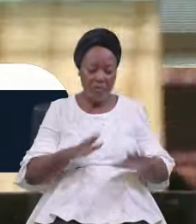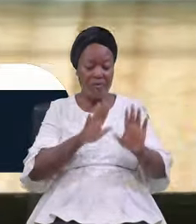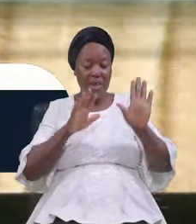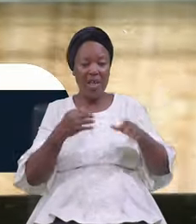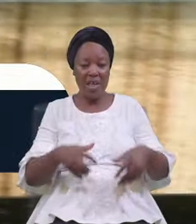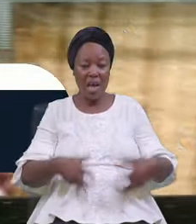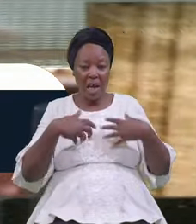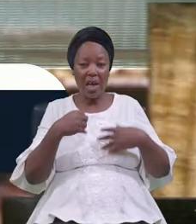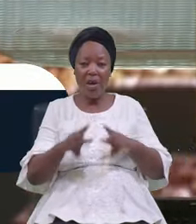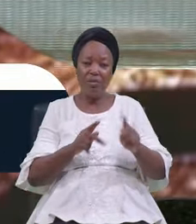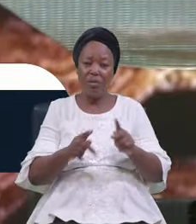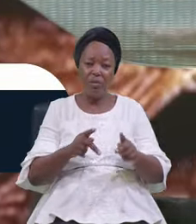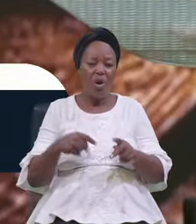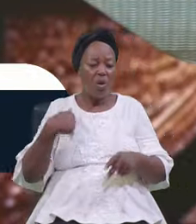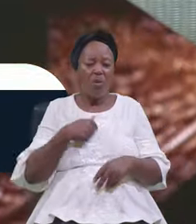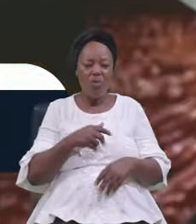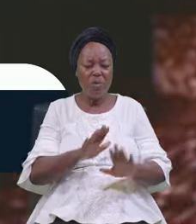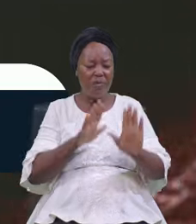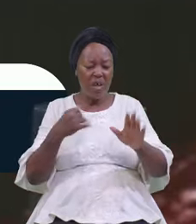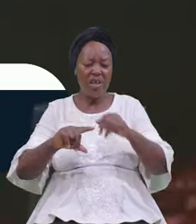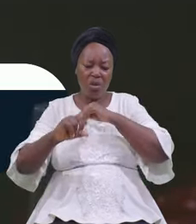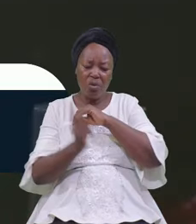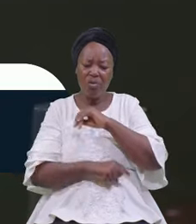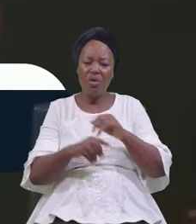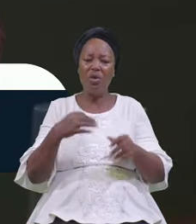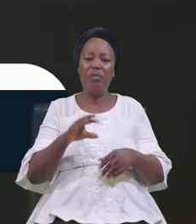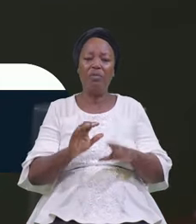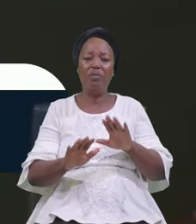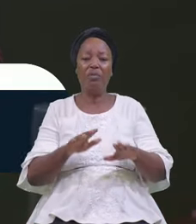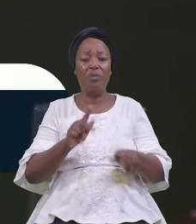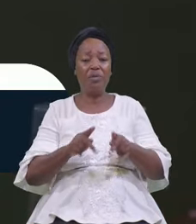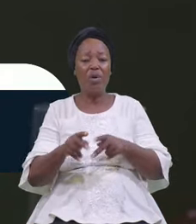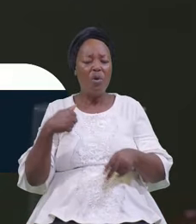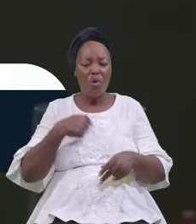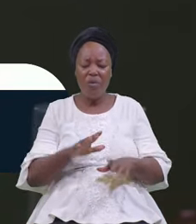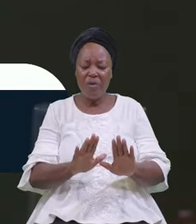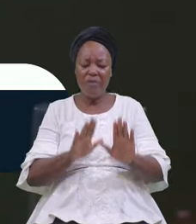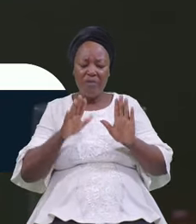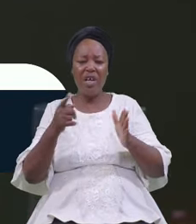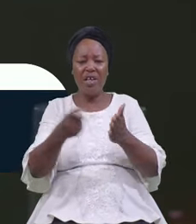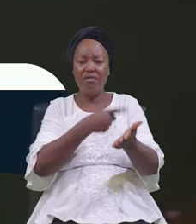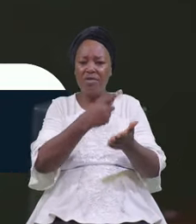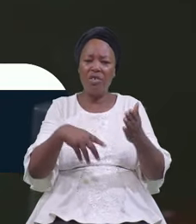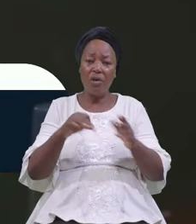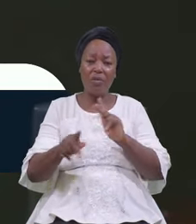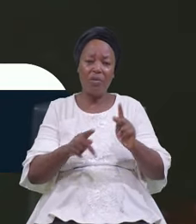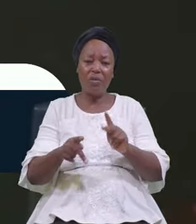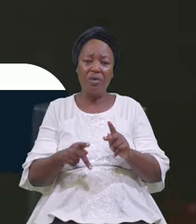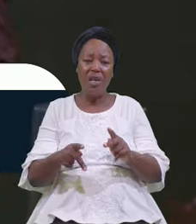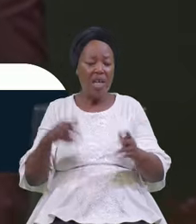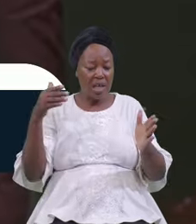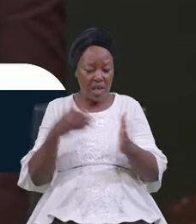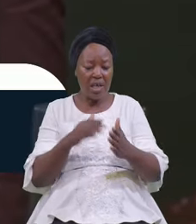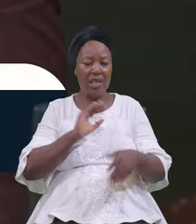We fear the chastisement of people. We fear the reactions of people against our lives. So